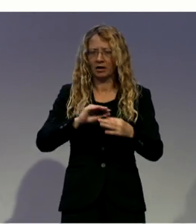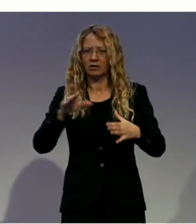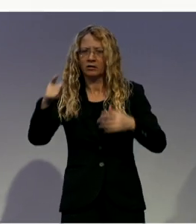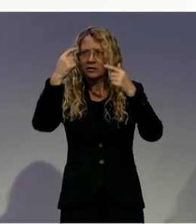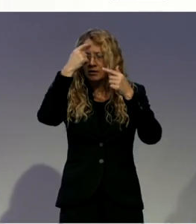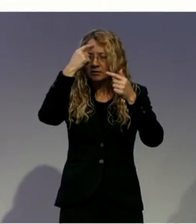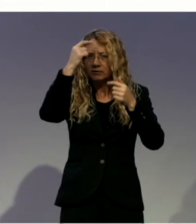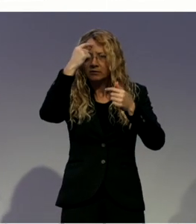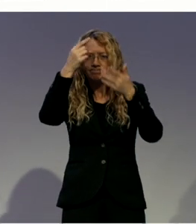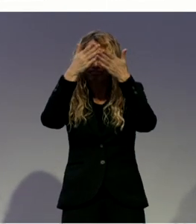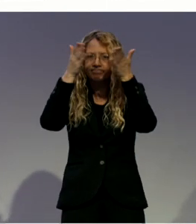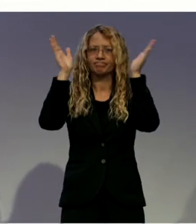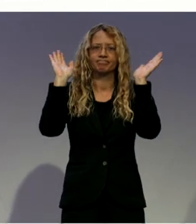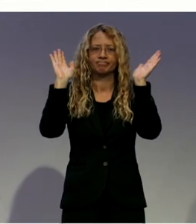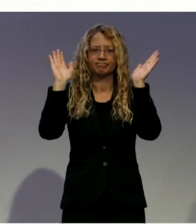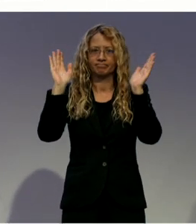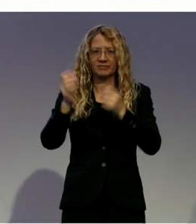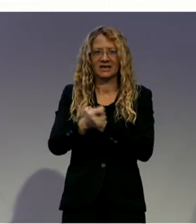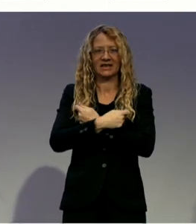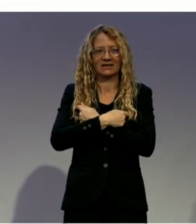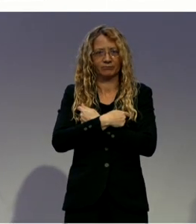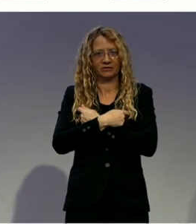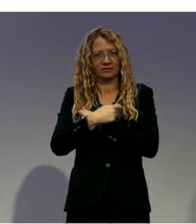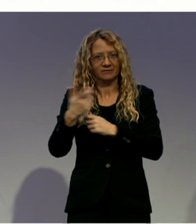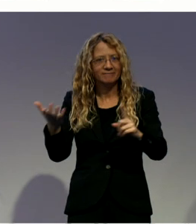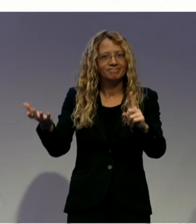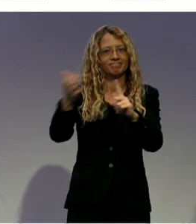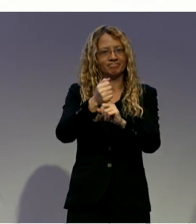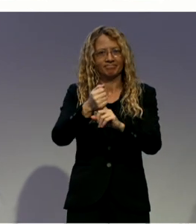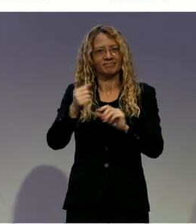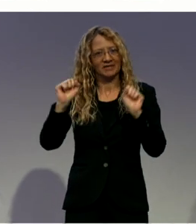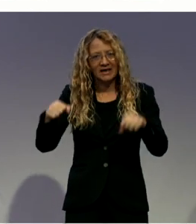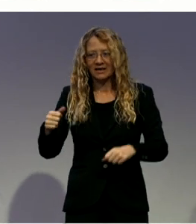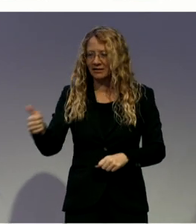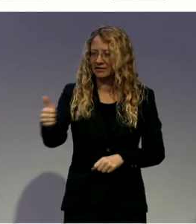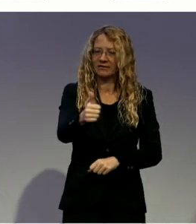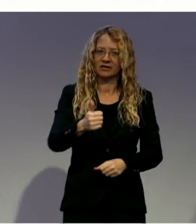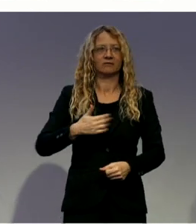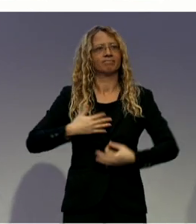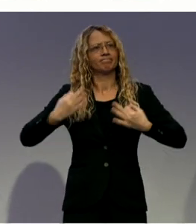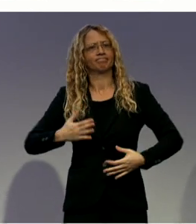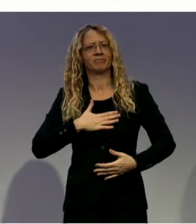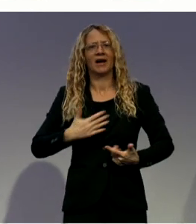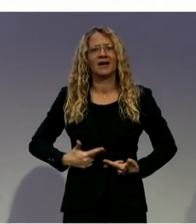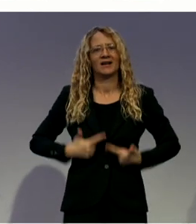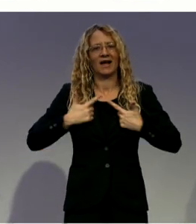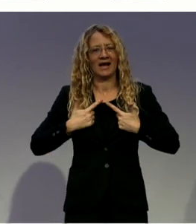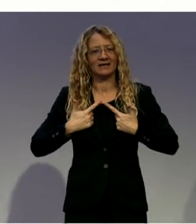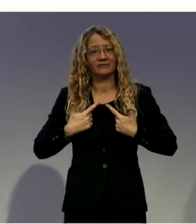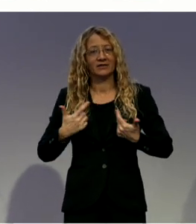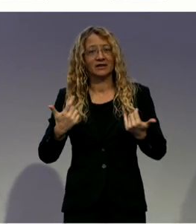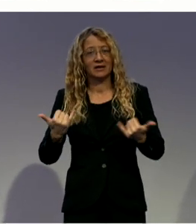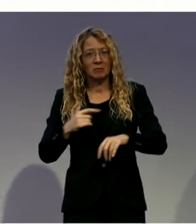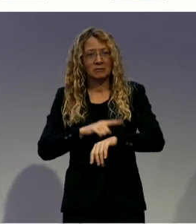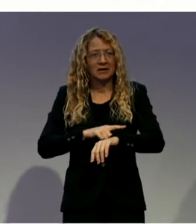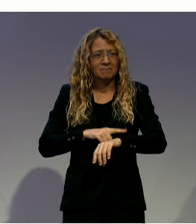wheelers in Egypt. Okay, for the success life stories, and due to a limited time, I have to skip all